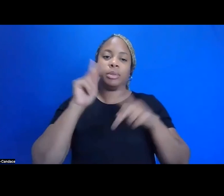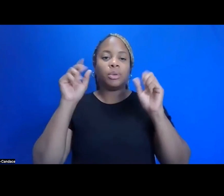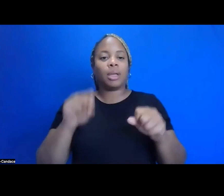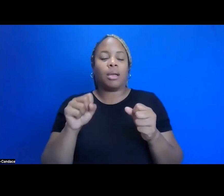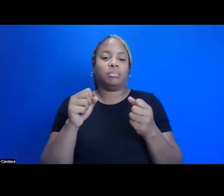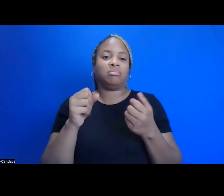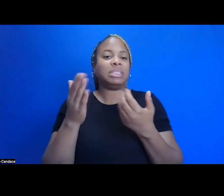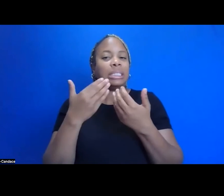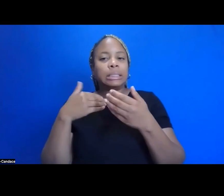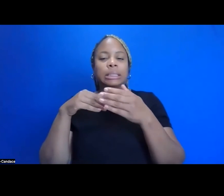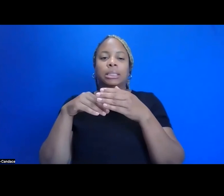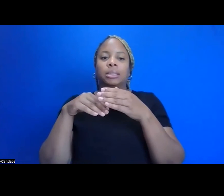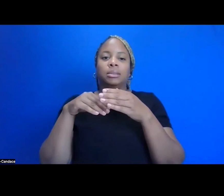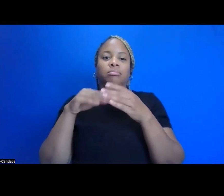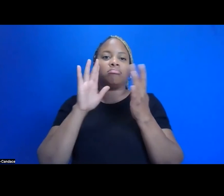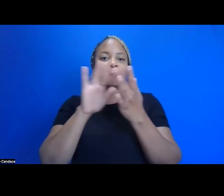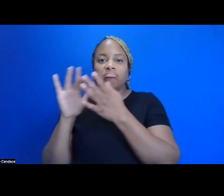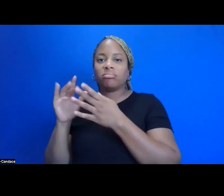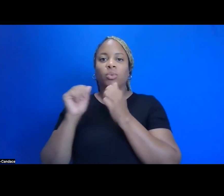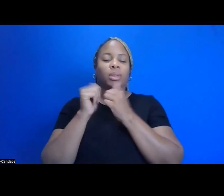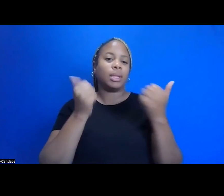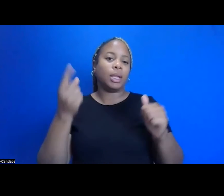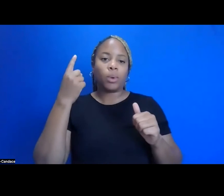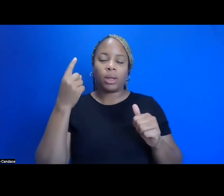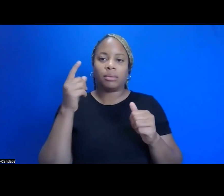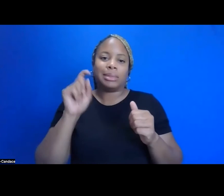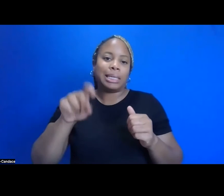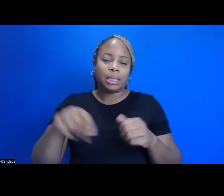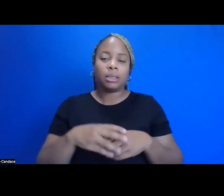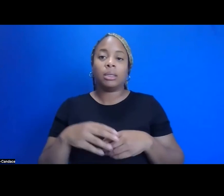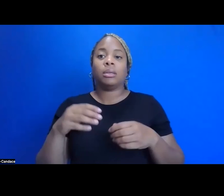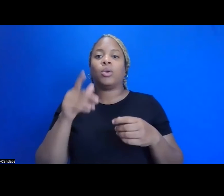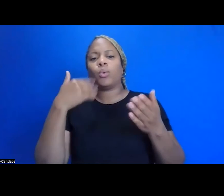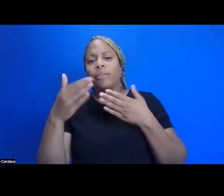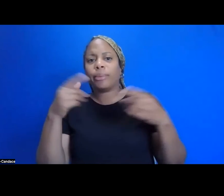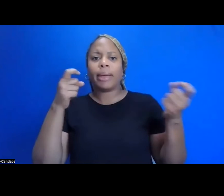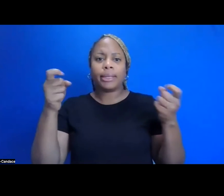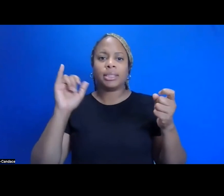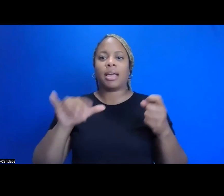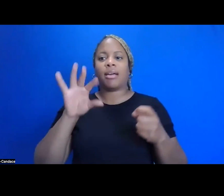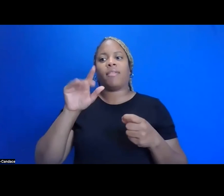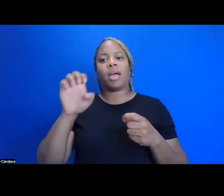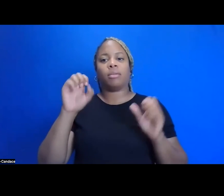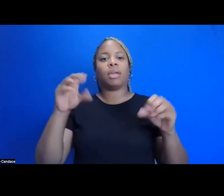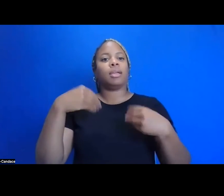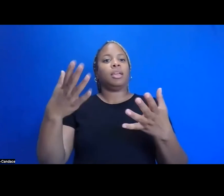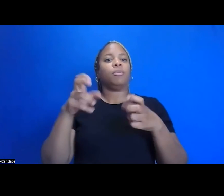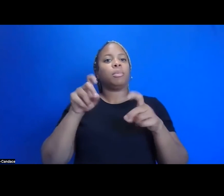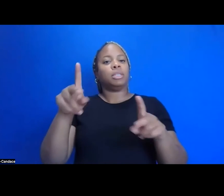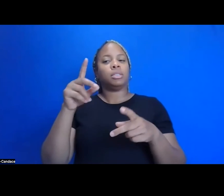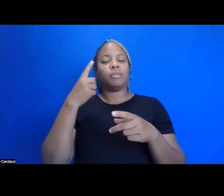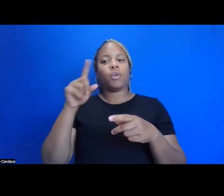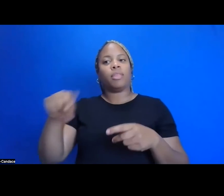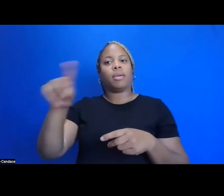easily make contact with whoever manages the files and can give permission for them to be